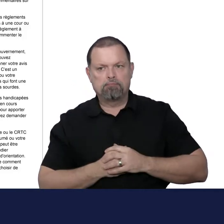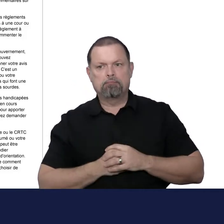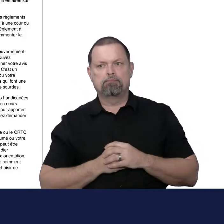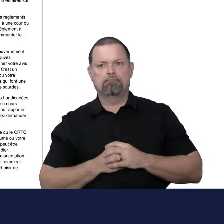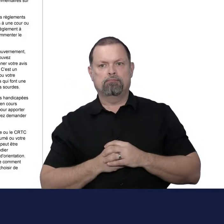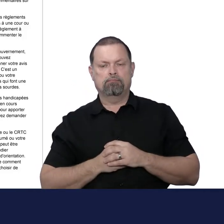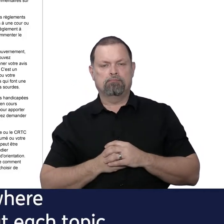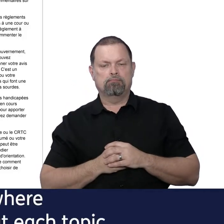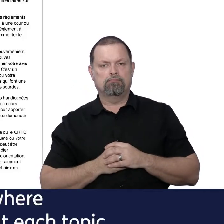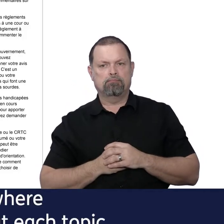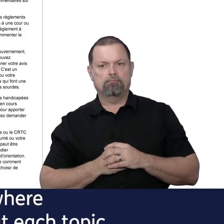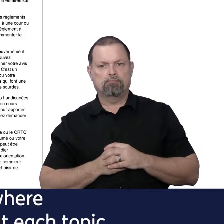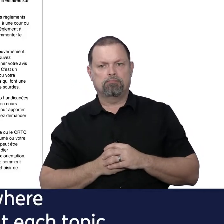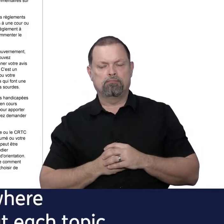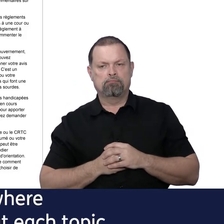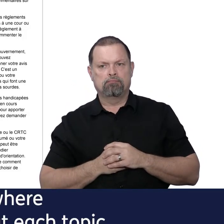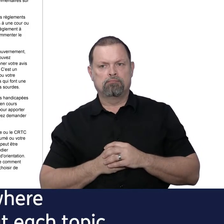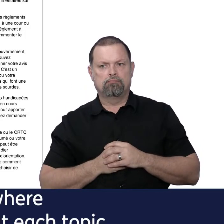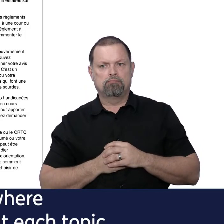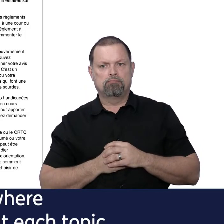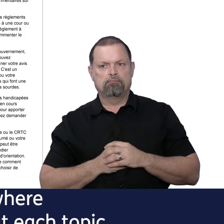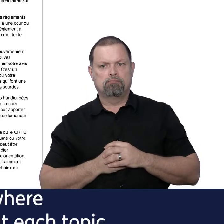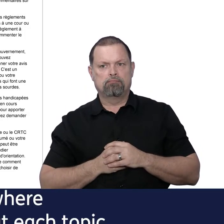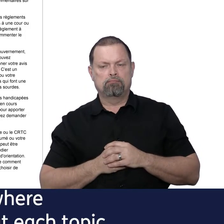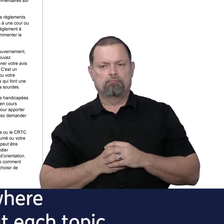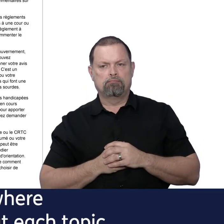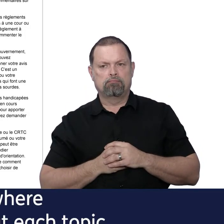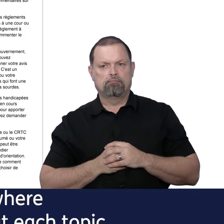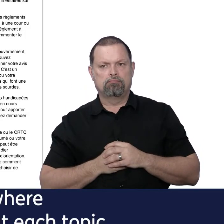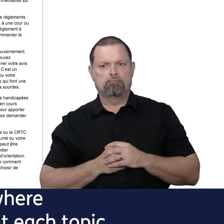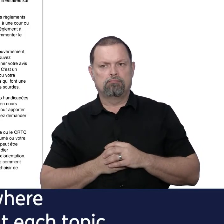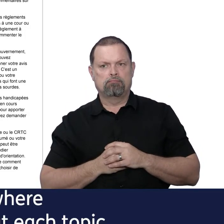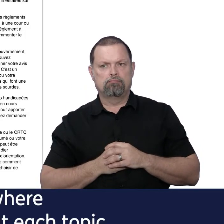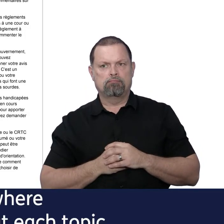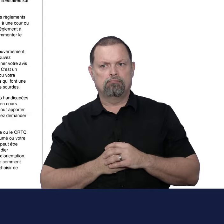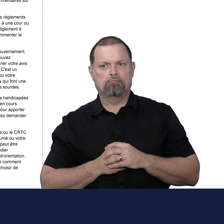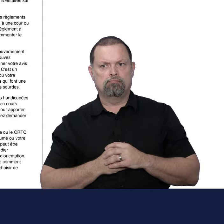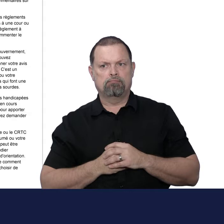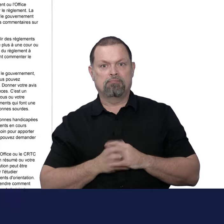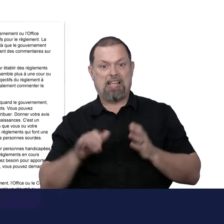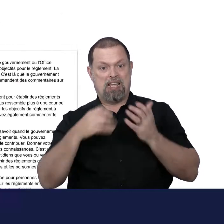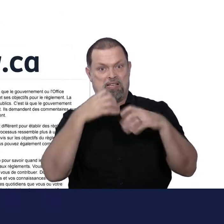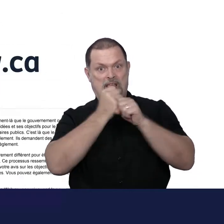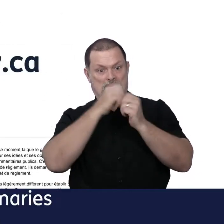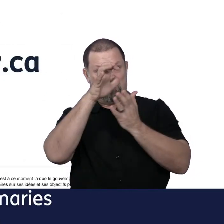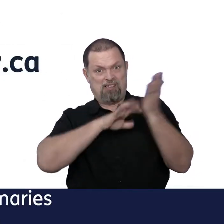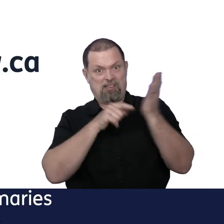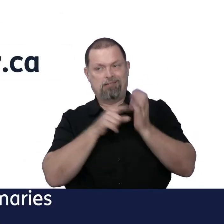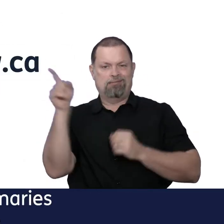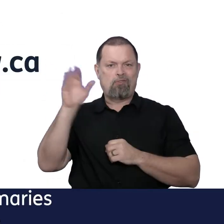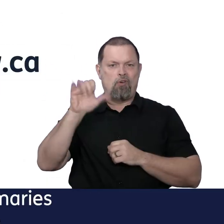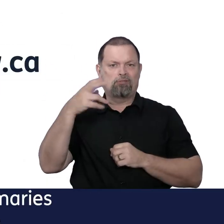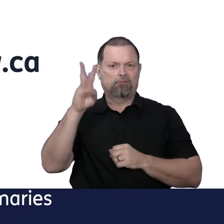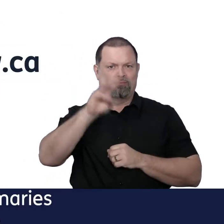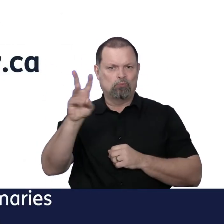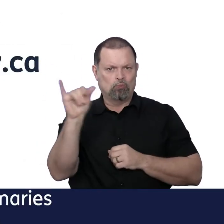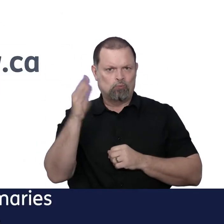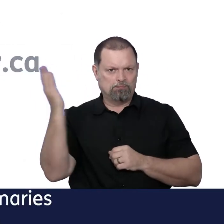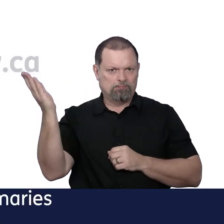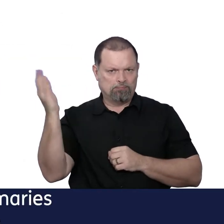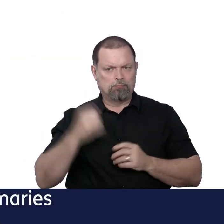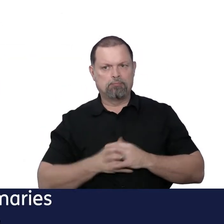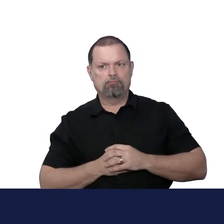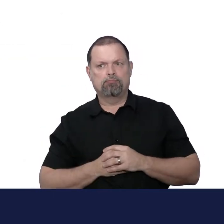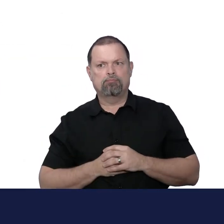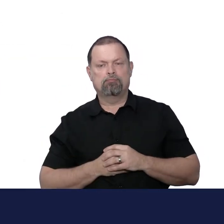topic. They will also tell you where to find more information about each topic. You can find these summaries on